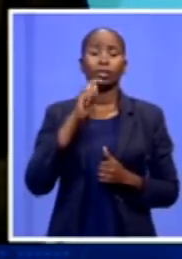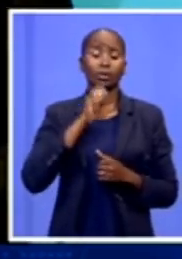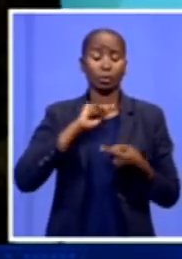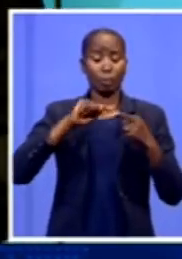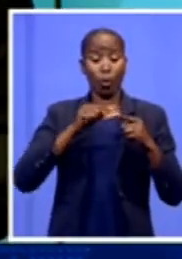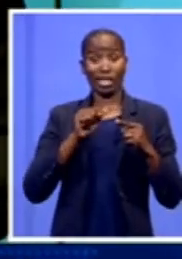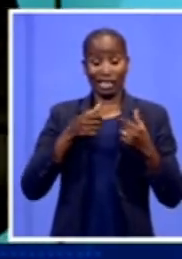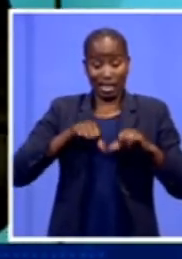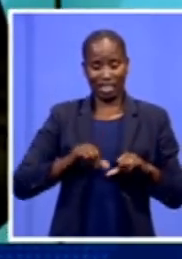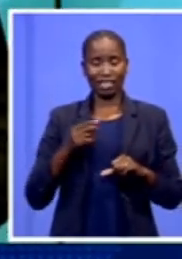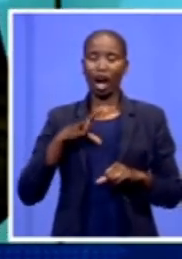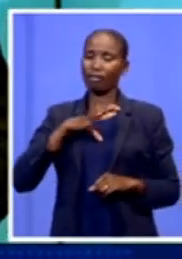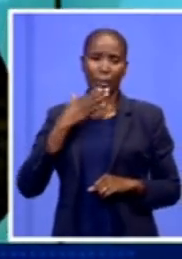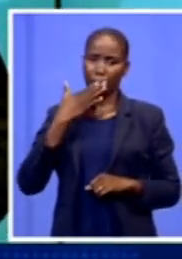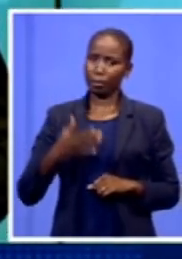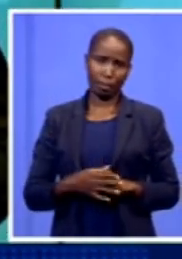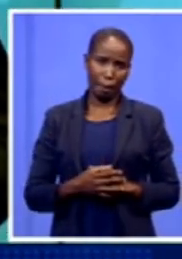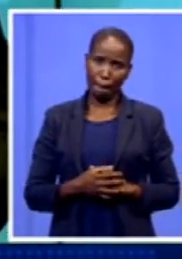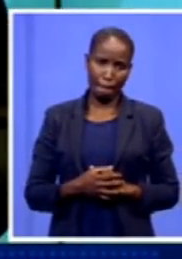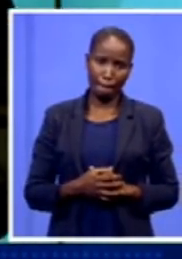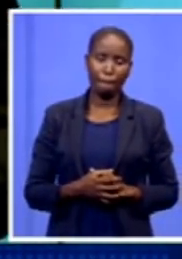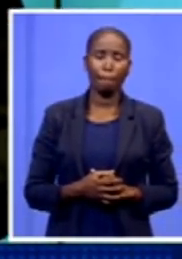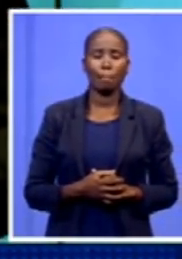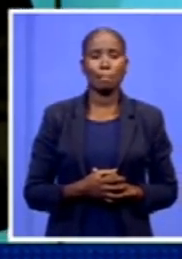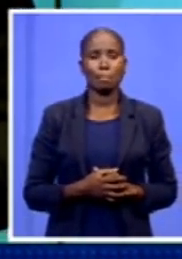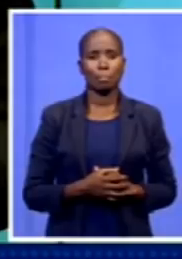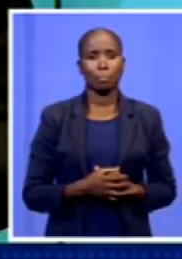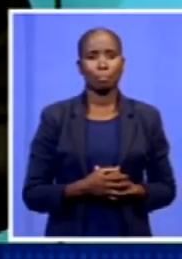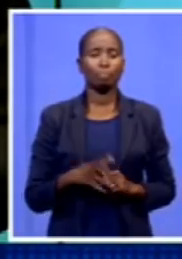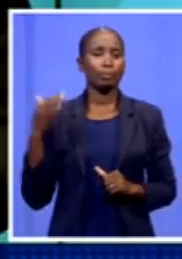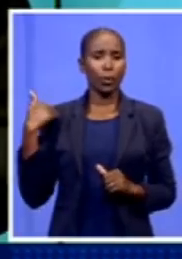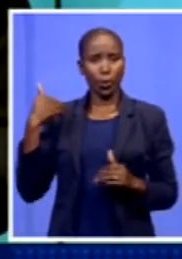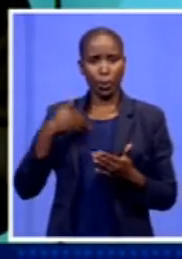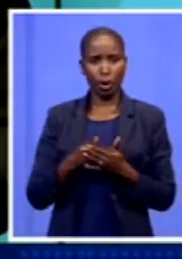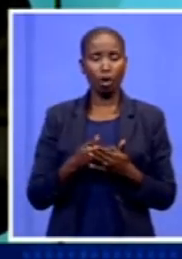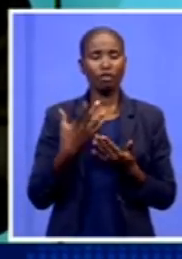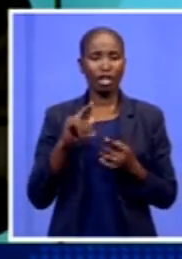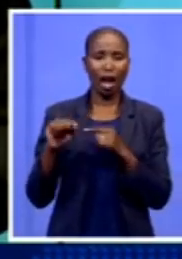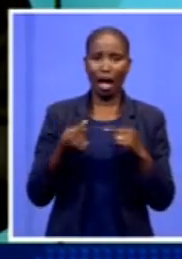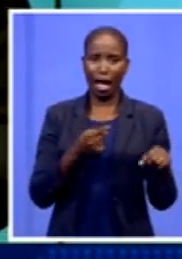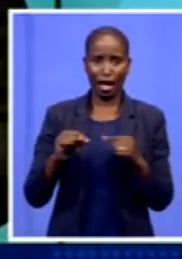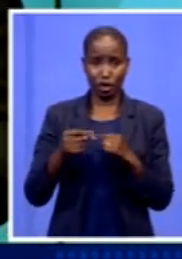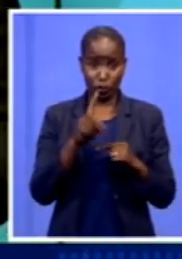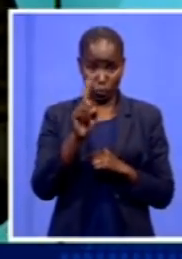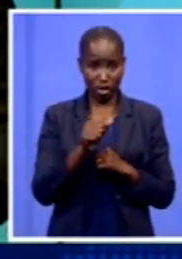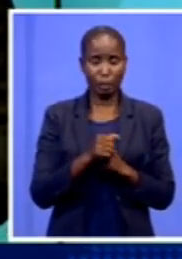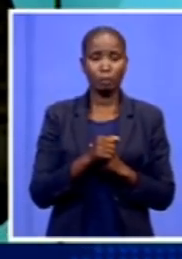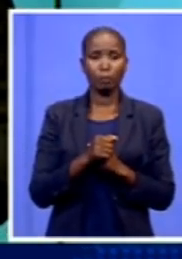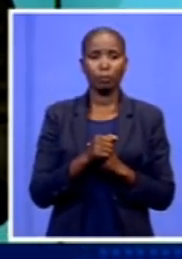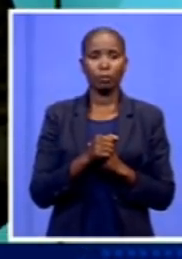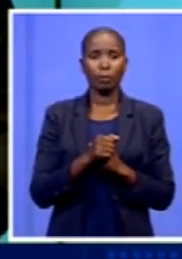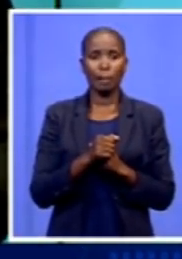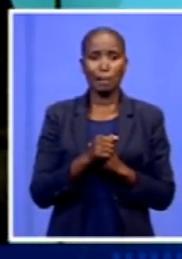TRIPS waiver, which we've been arguing for, when approved, or should I